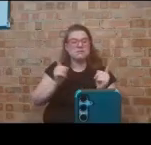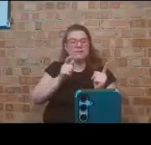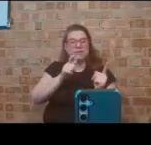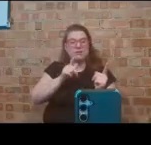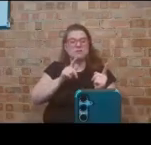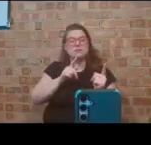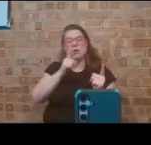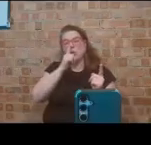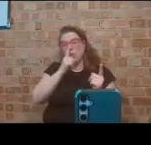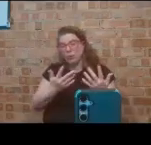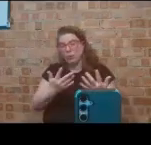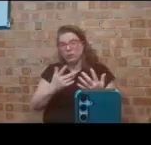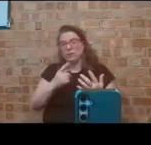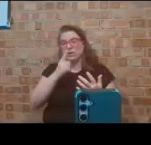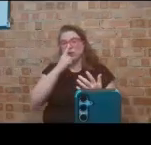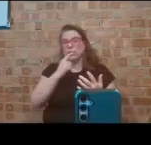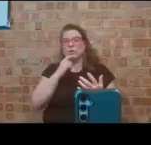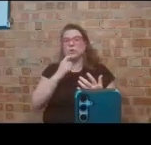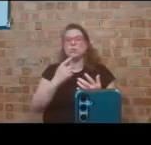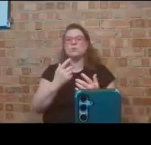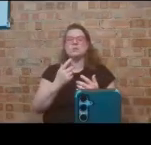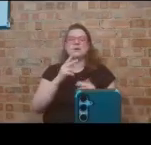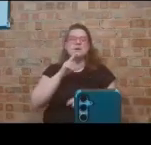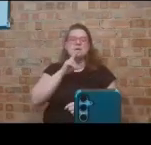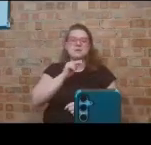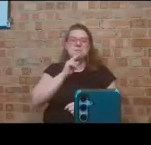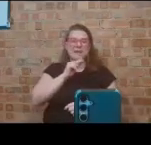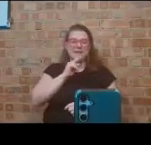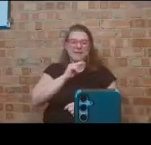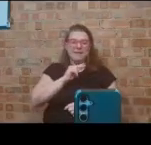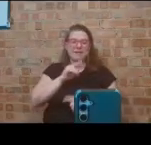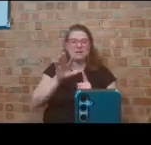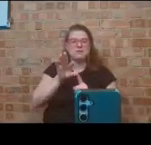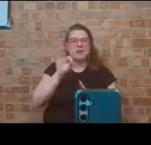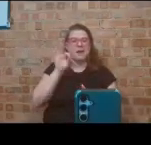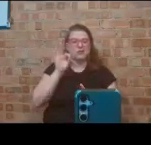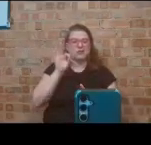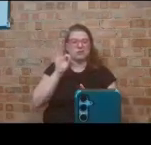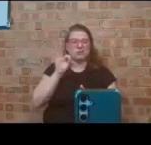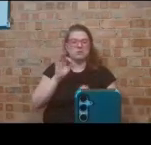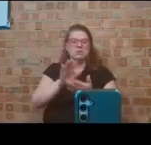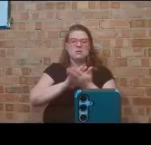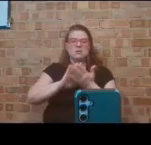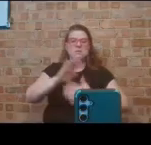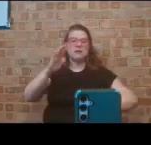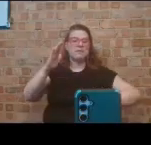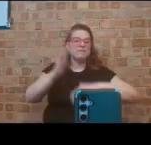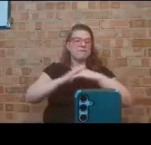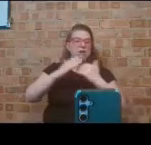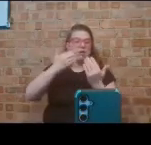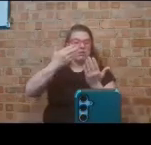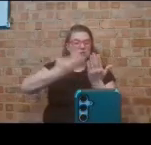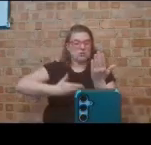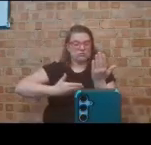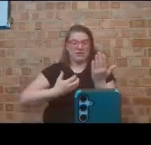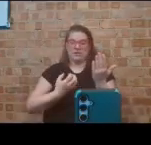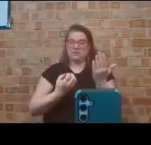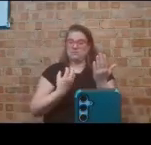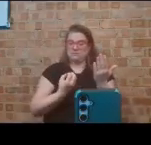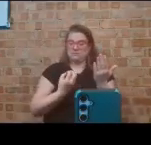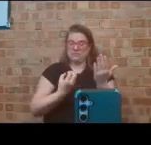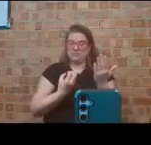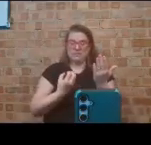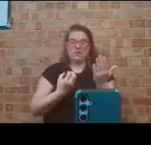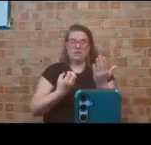speak selection. So rather than having the full screen read, if you have speak selection, you're turning